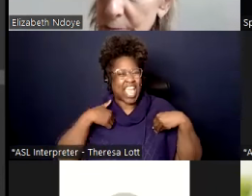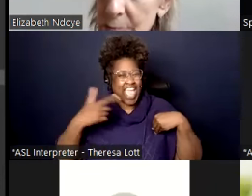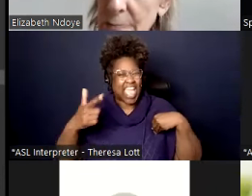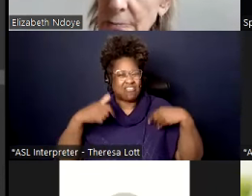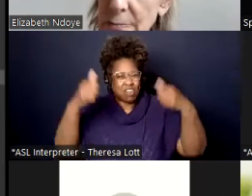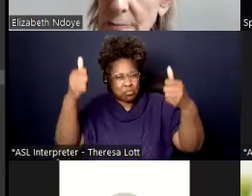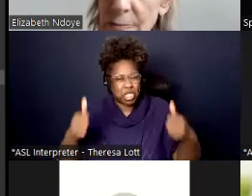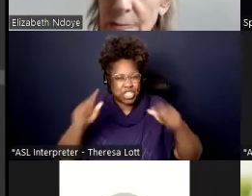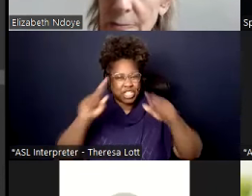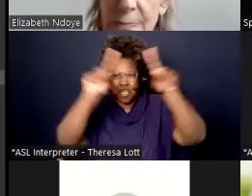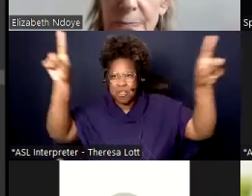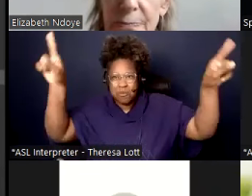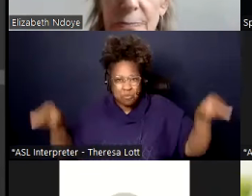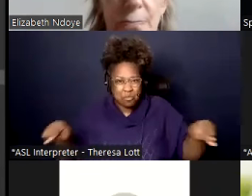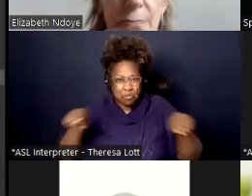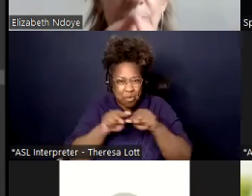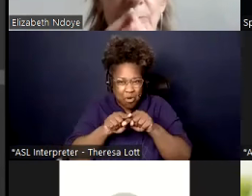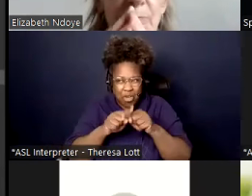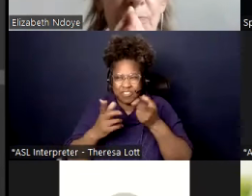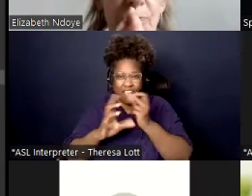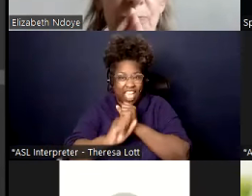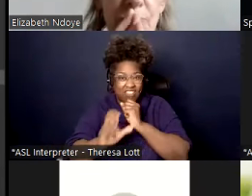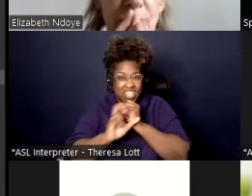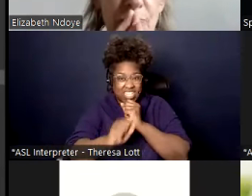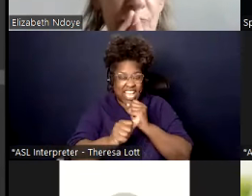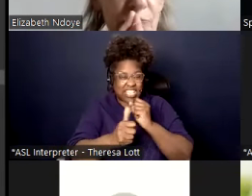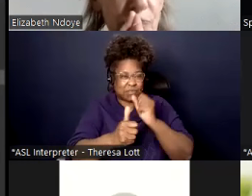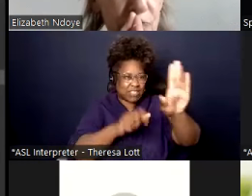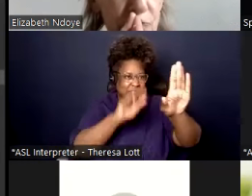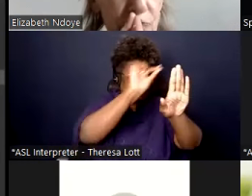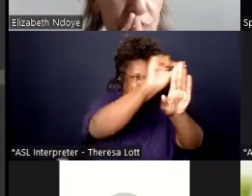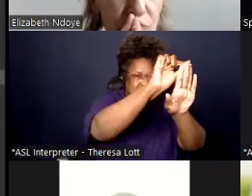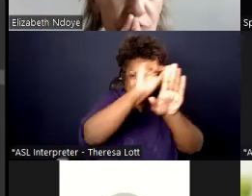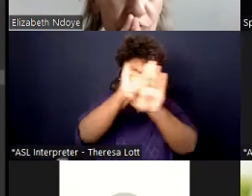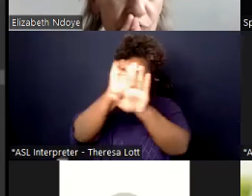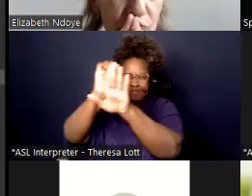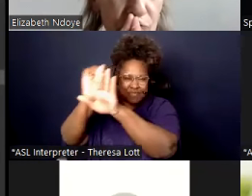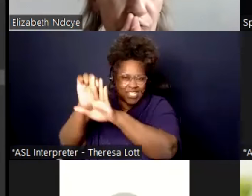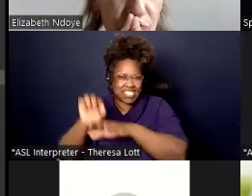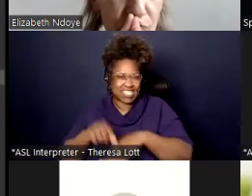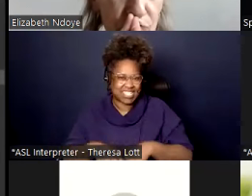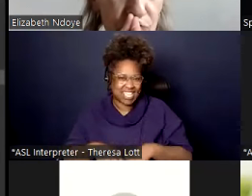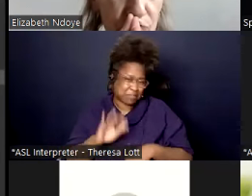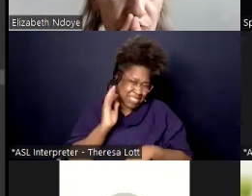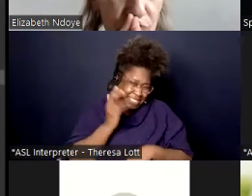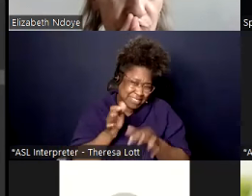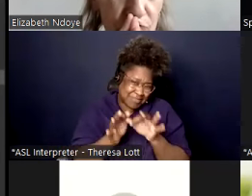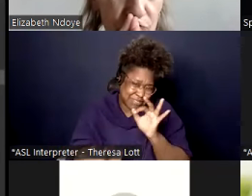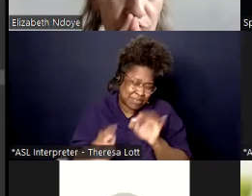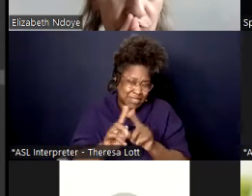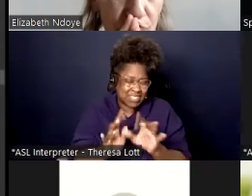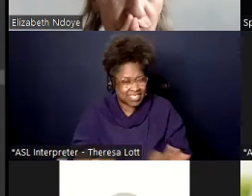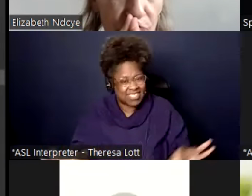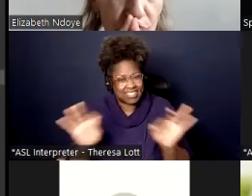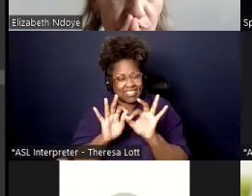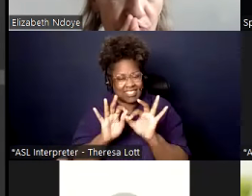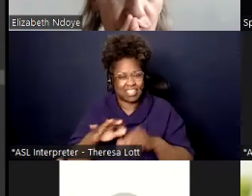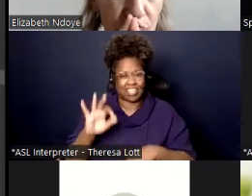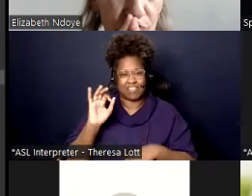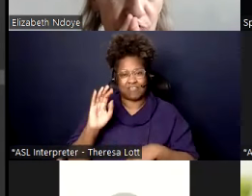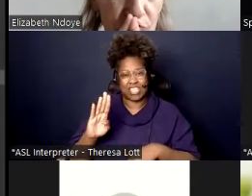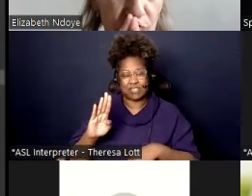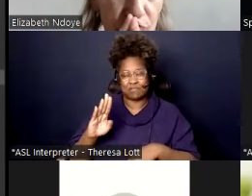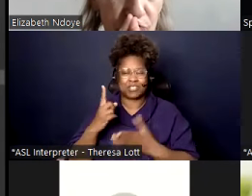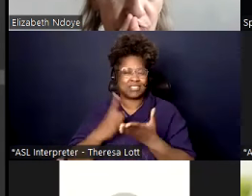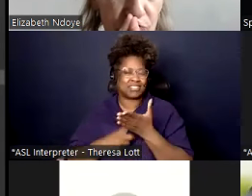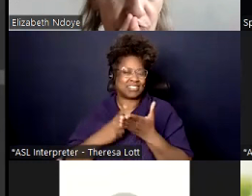like a really simplistic thing, but there was a Facebook post that just ran around recently where it was like, resource